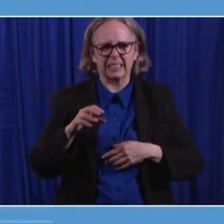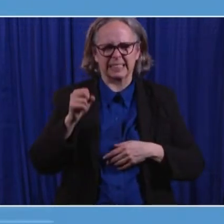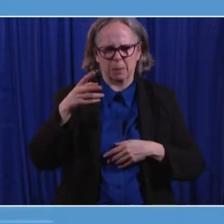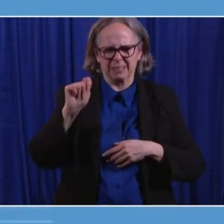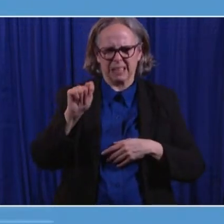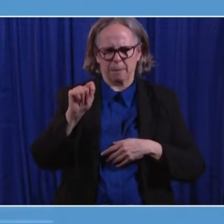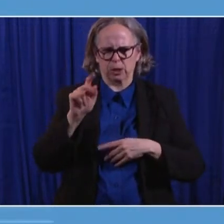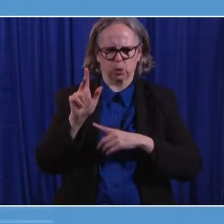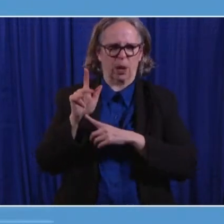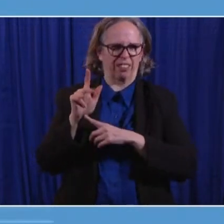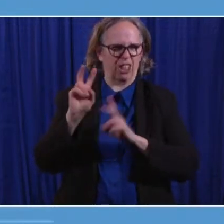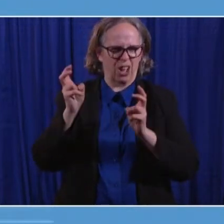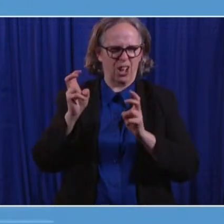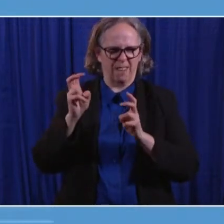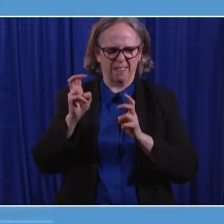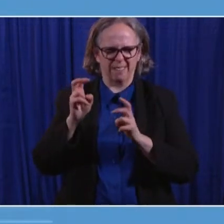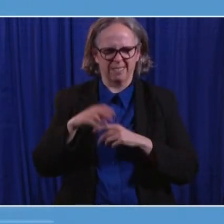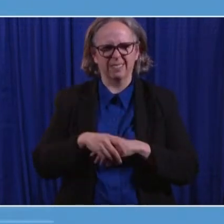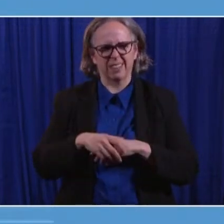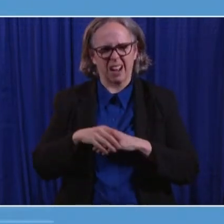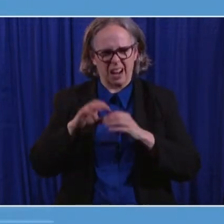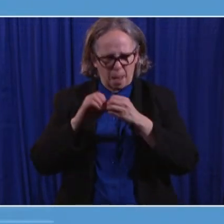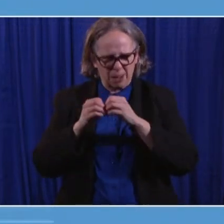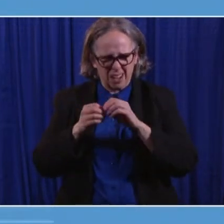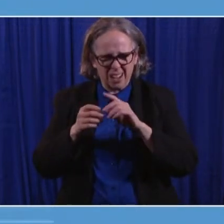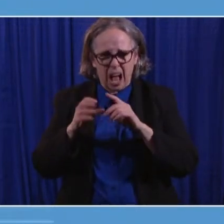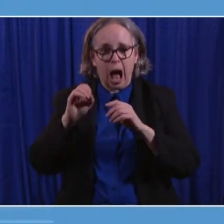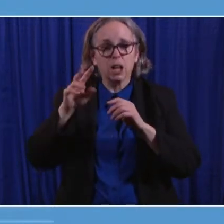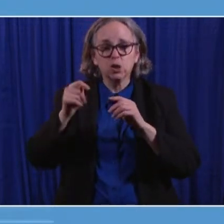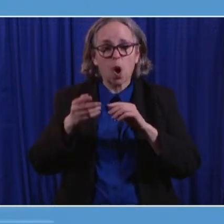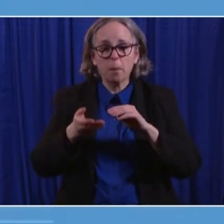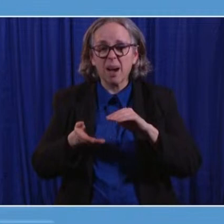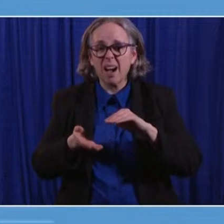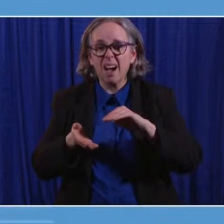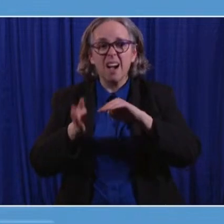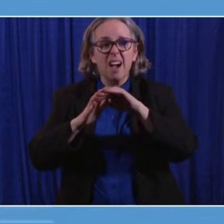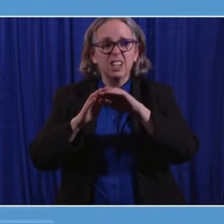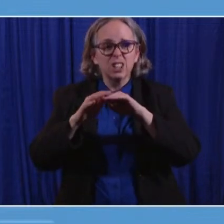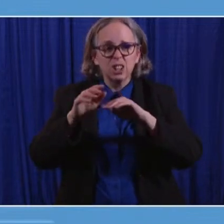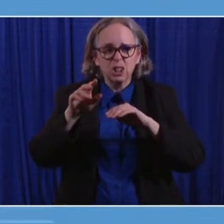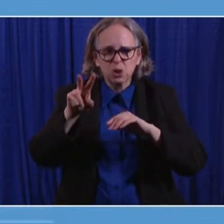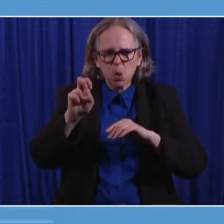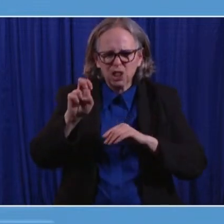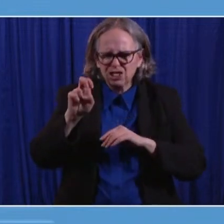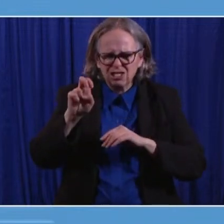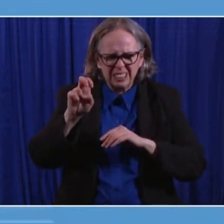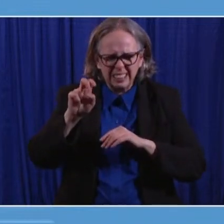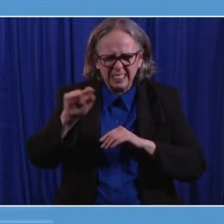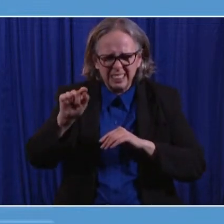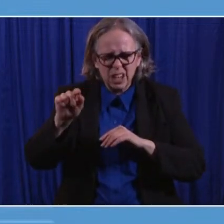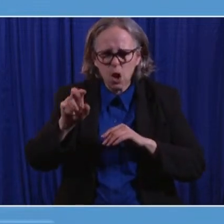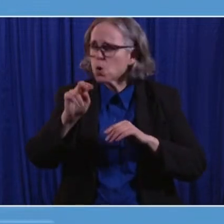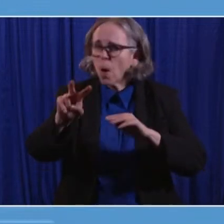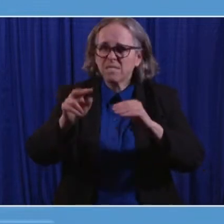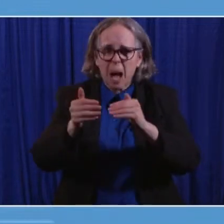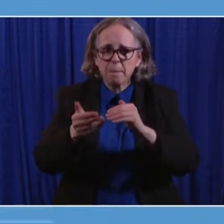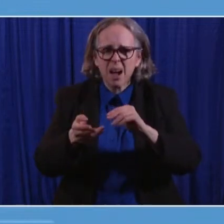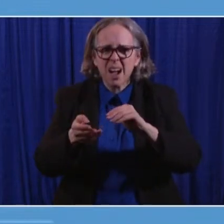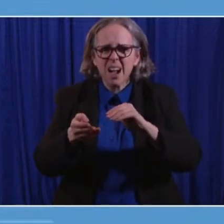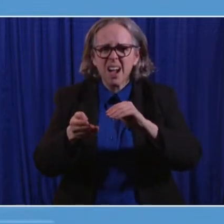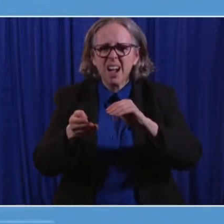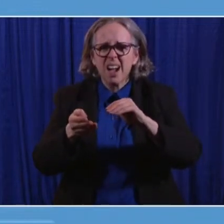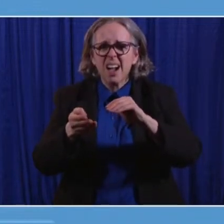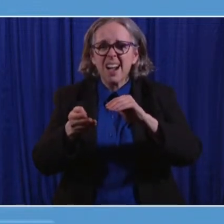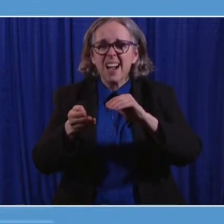we were at 75. By October 28th, we were at 200. And then by November 25th,